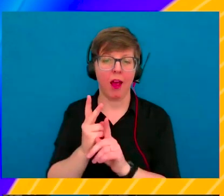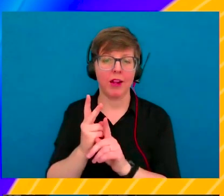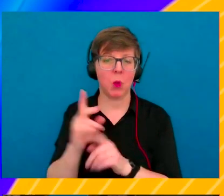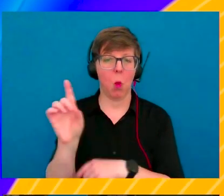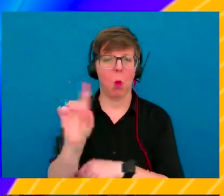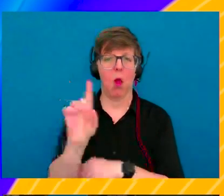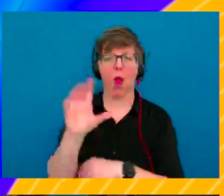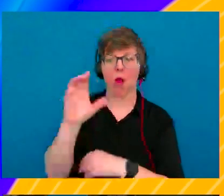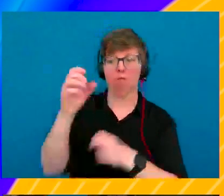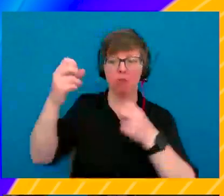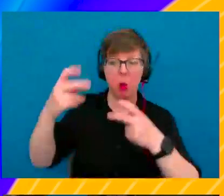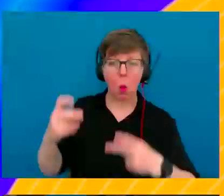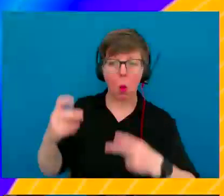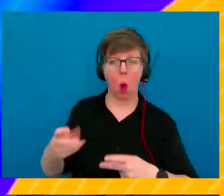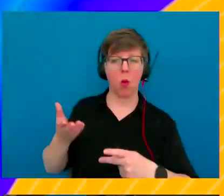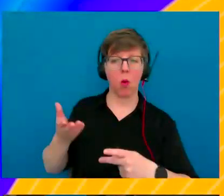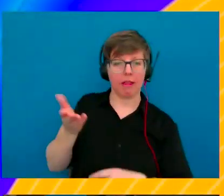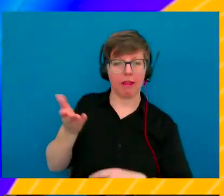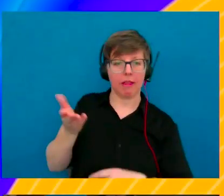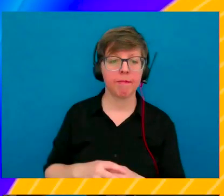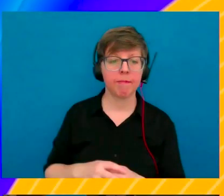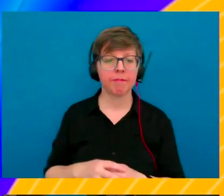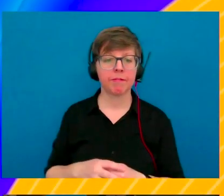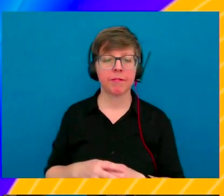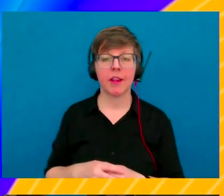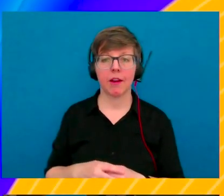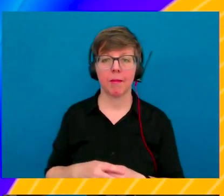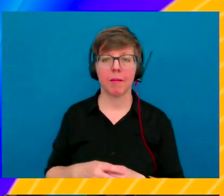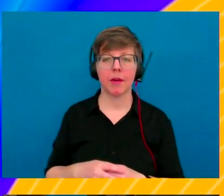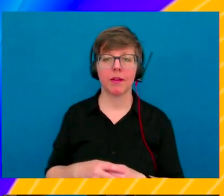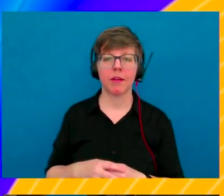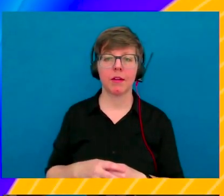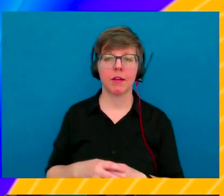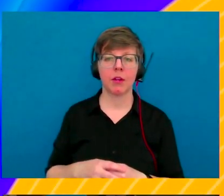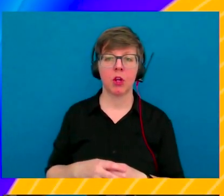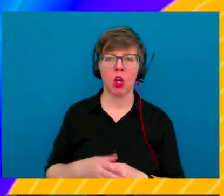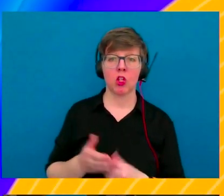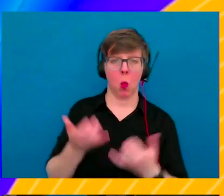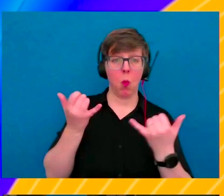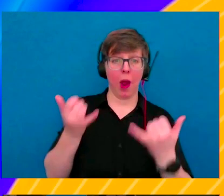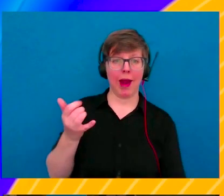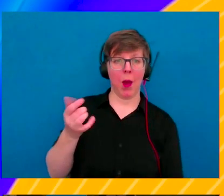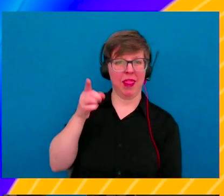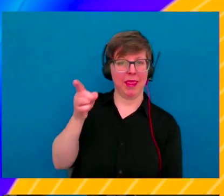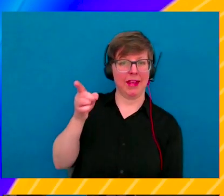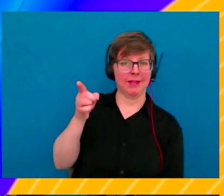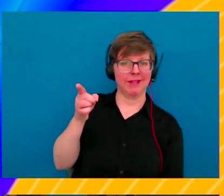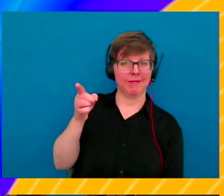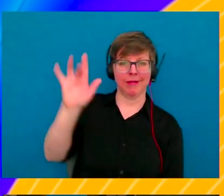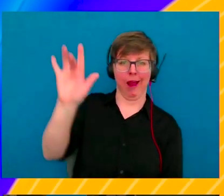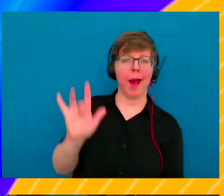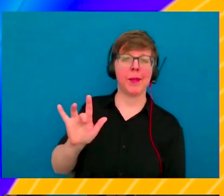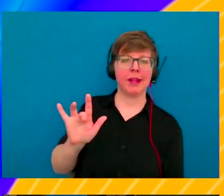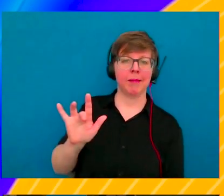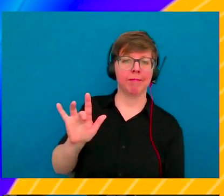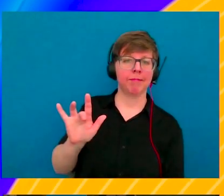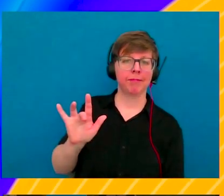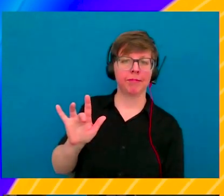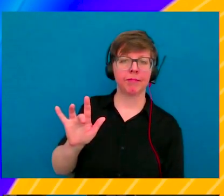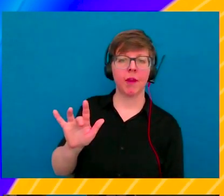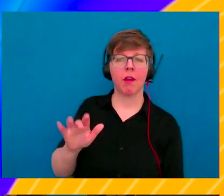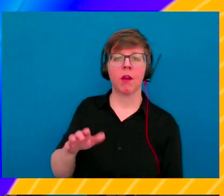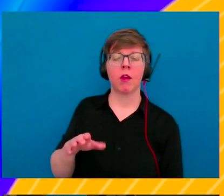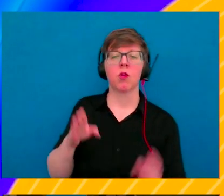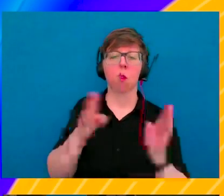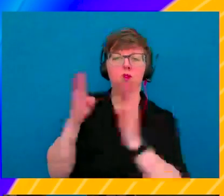today. We'll give you a little view. So when you're in the project, this is an empty one right now. We've got issue boards, we've